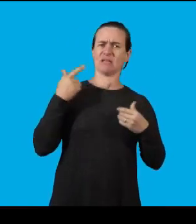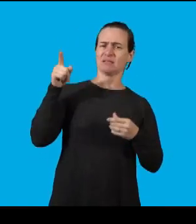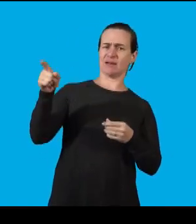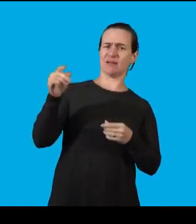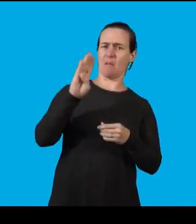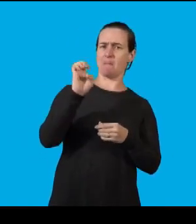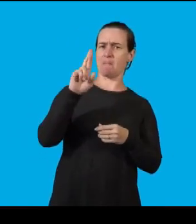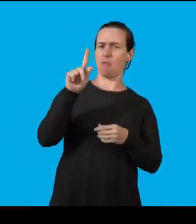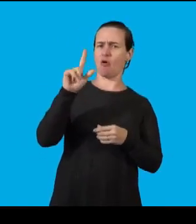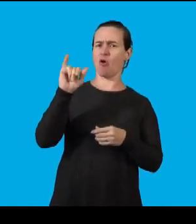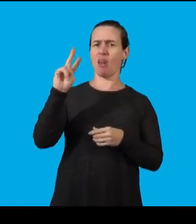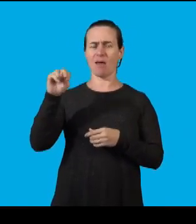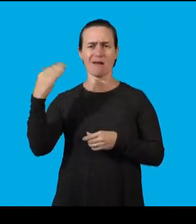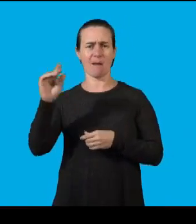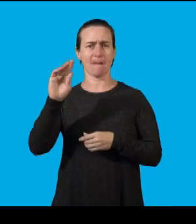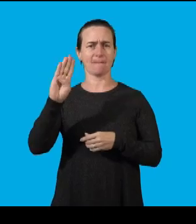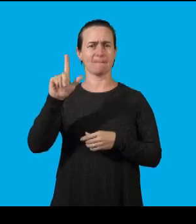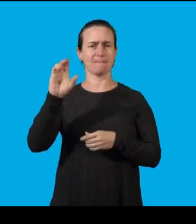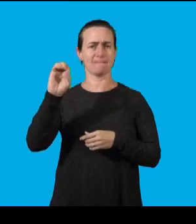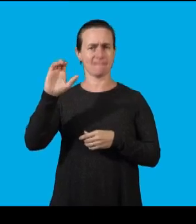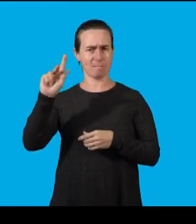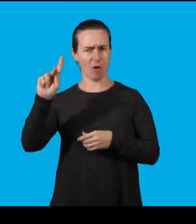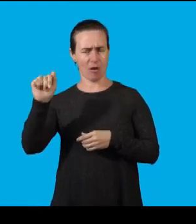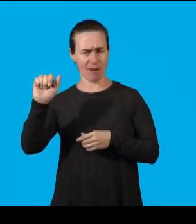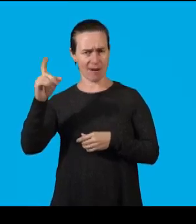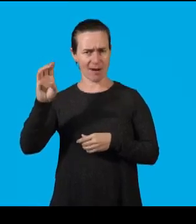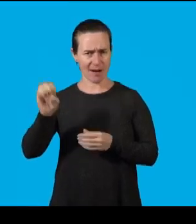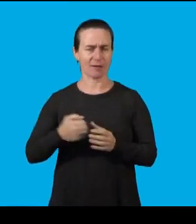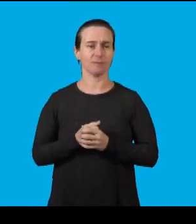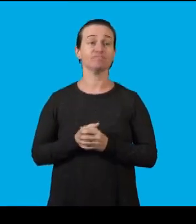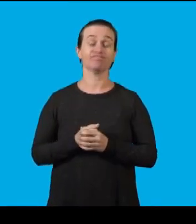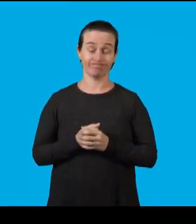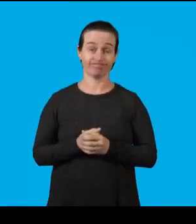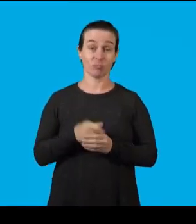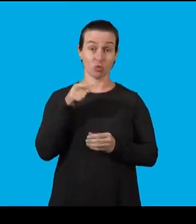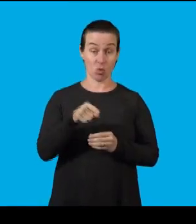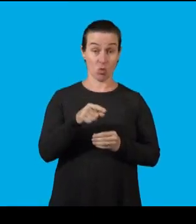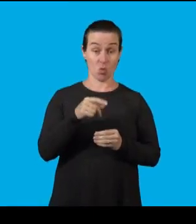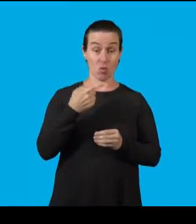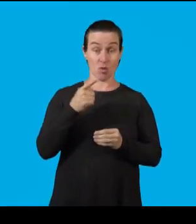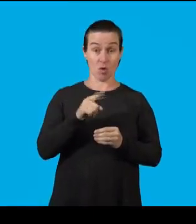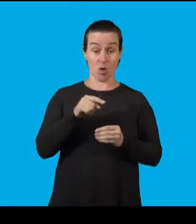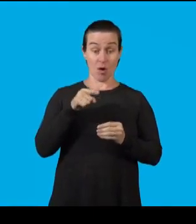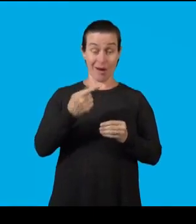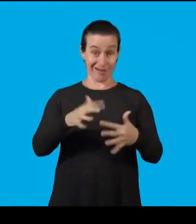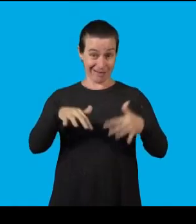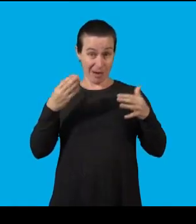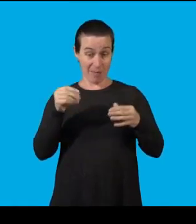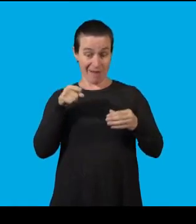the word is explain, and then the examiners have taken a quotation from the